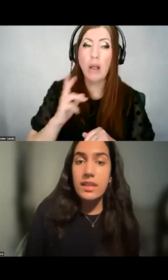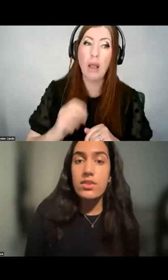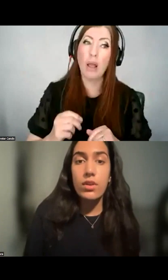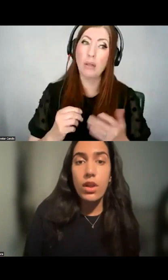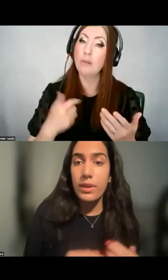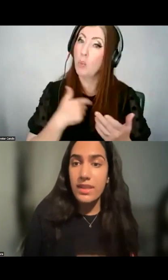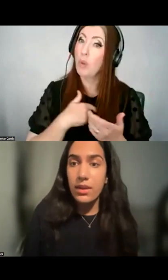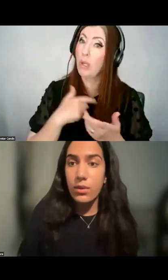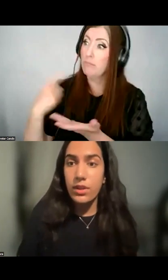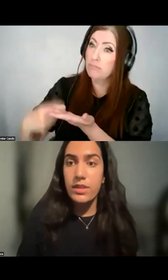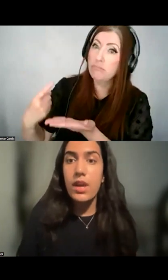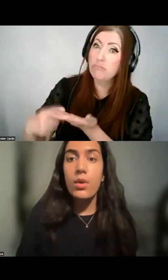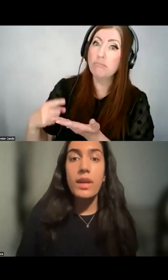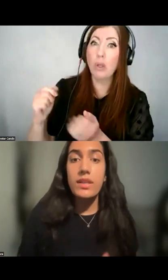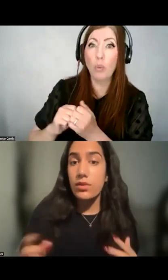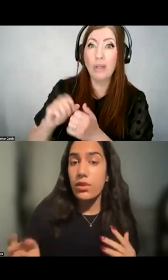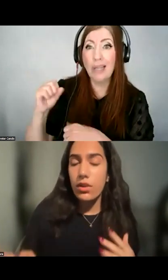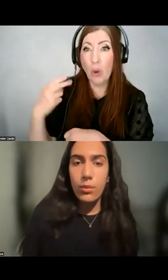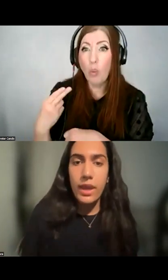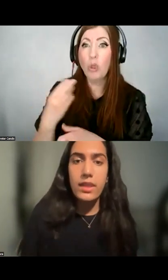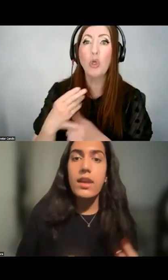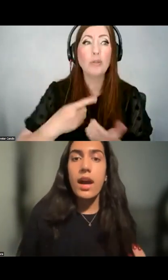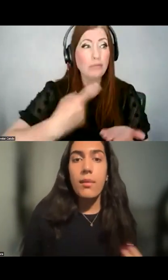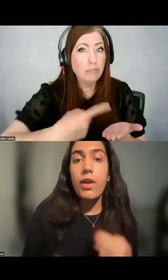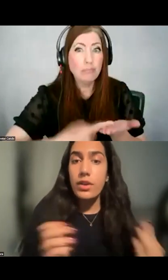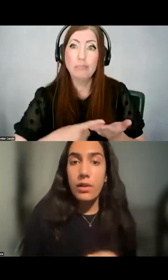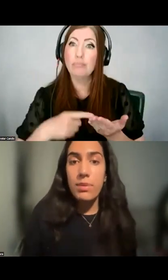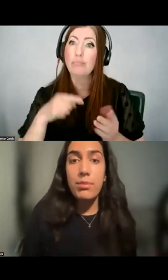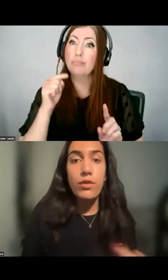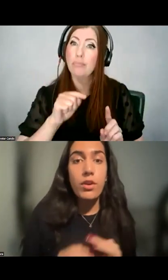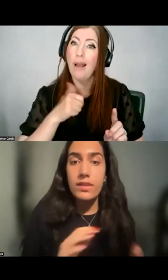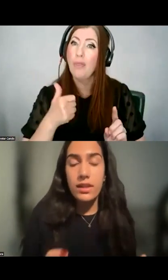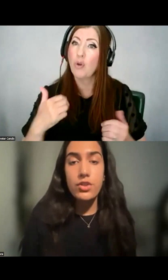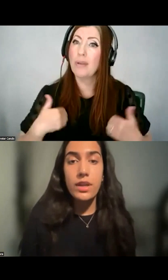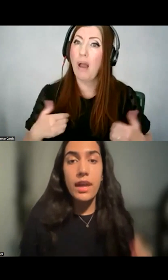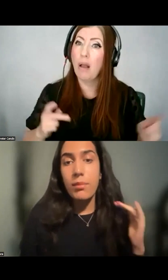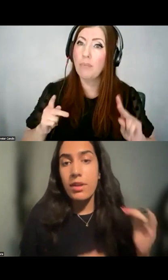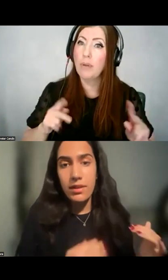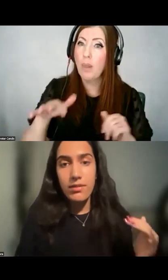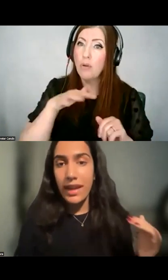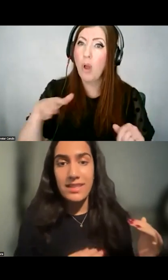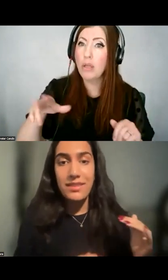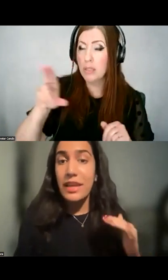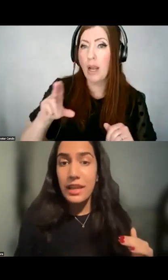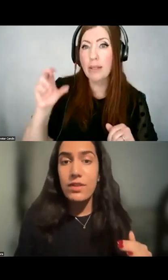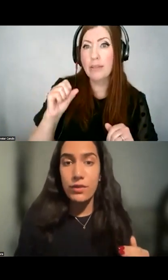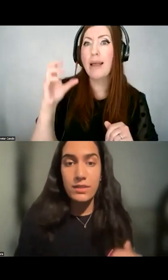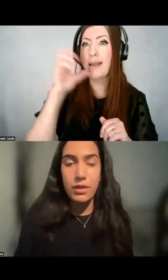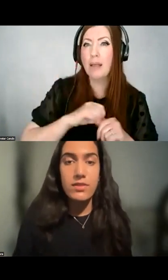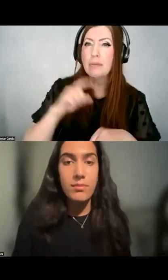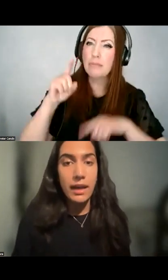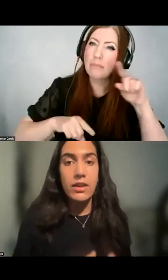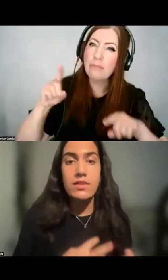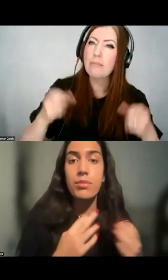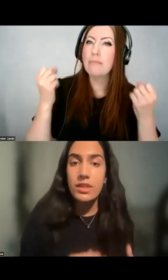we did consult a lot with stakeholders. We consulted a lot with other young people from across the country from a litany of different